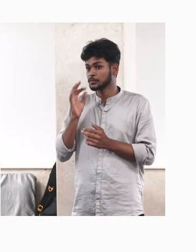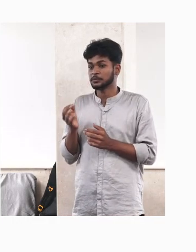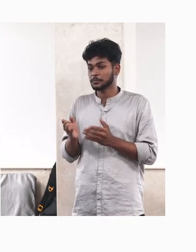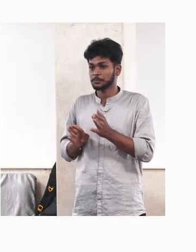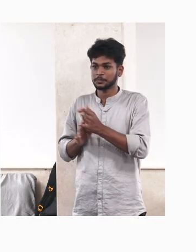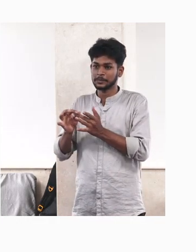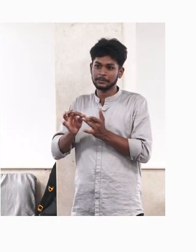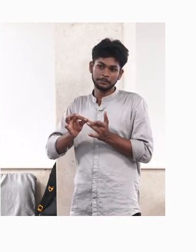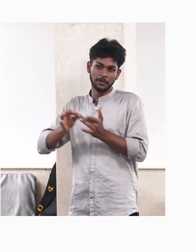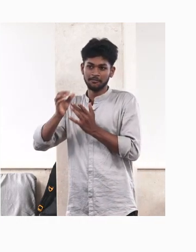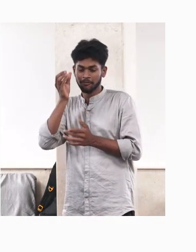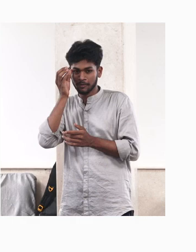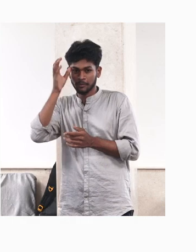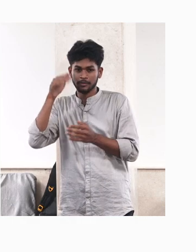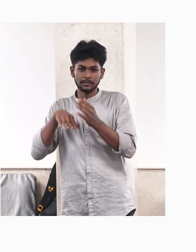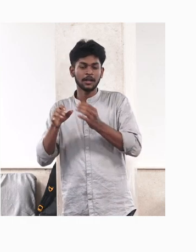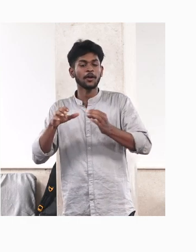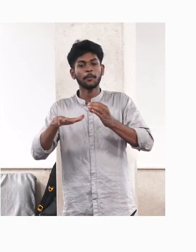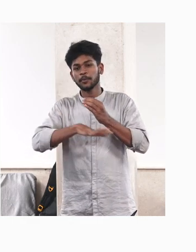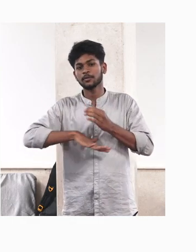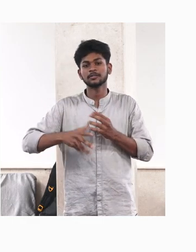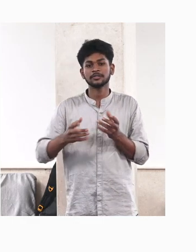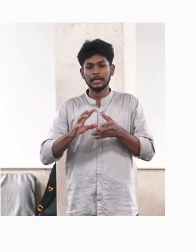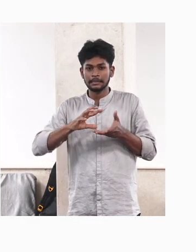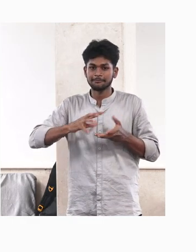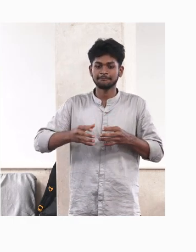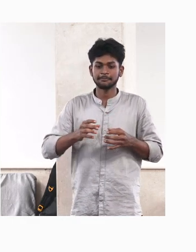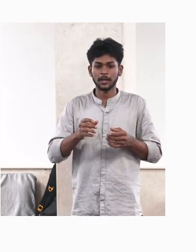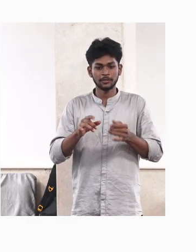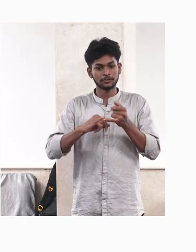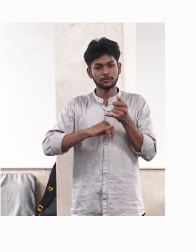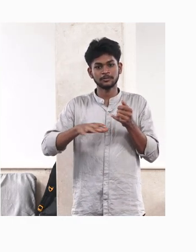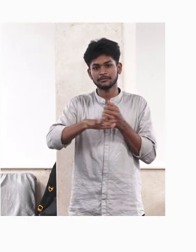knowledge in involving community, creating social capital.